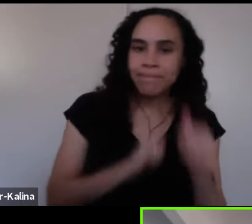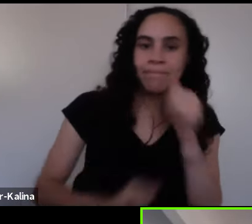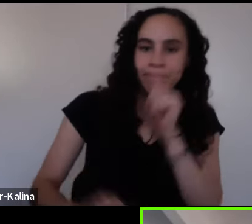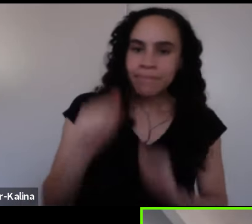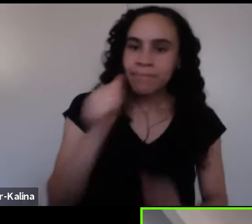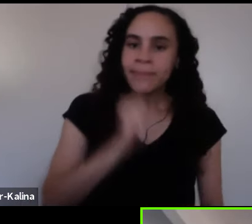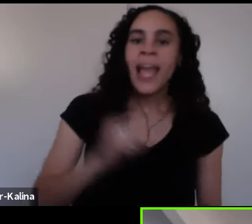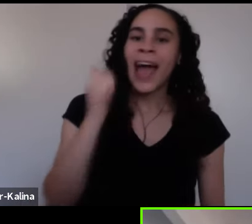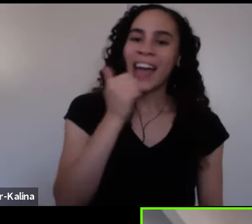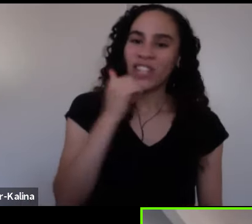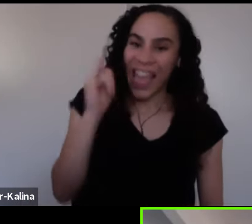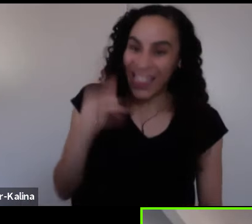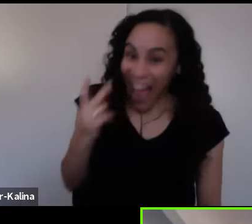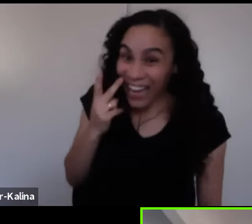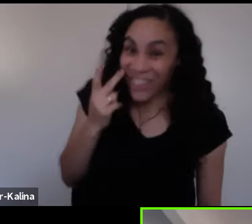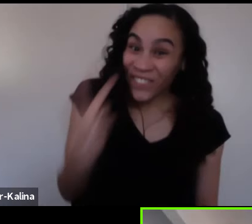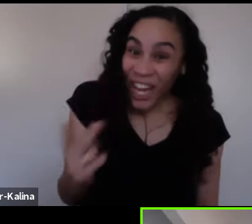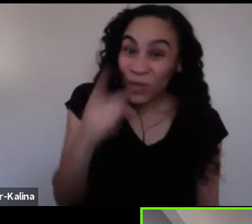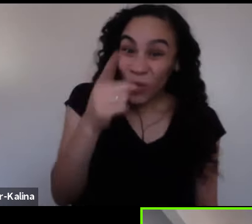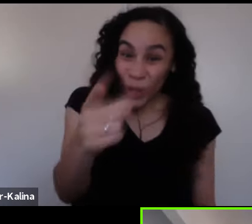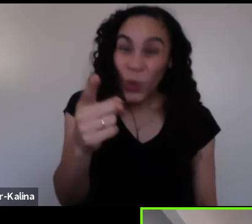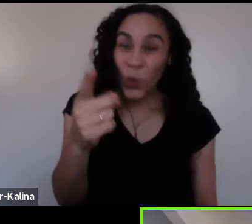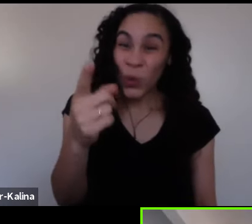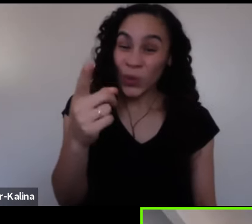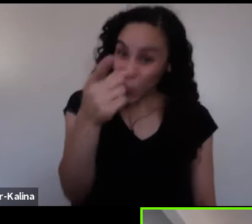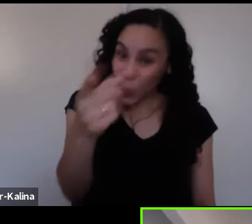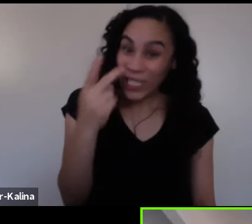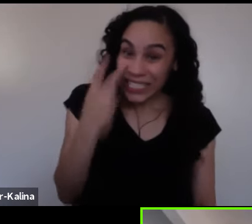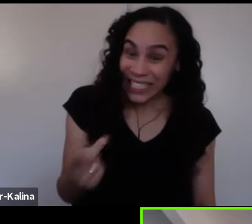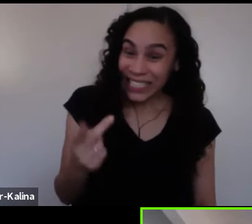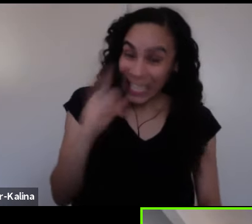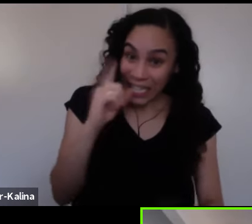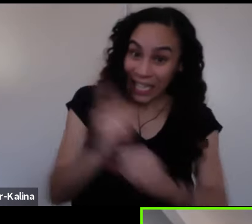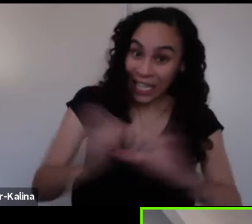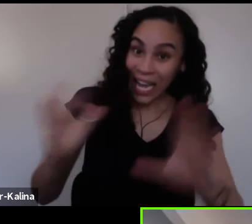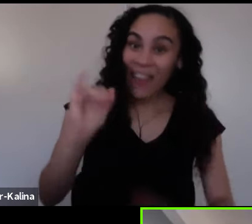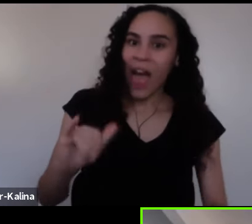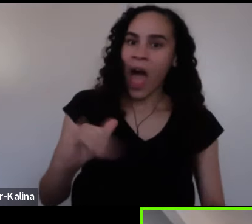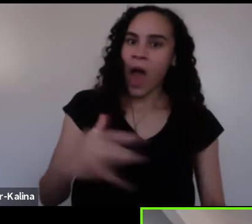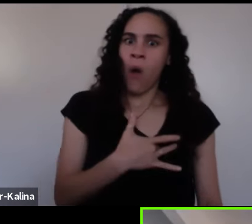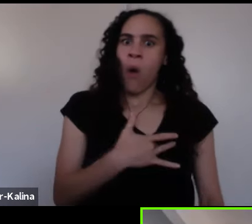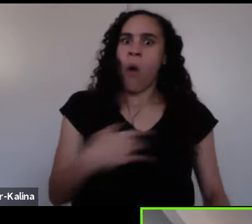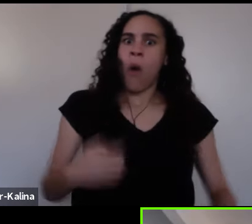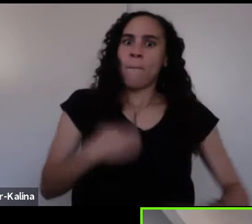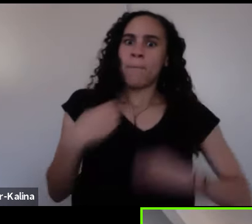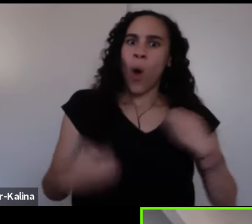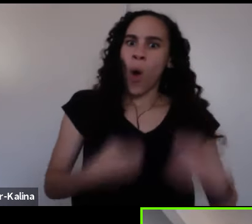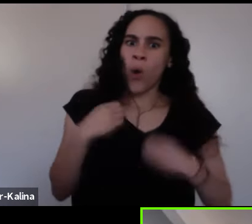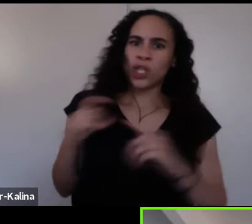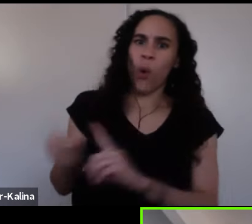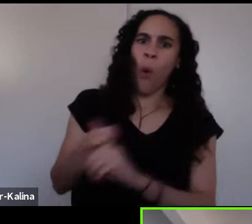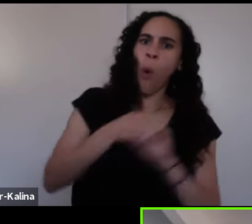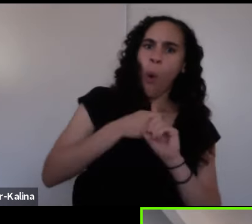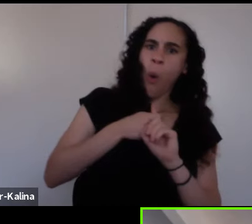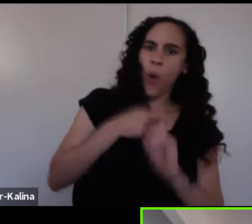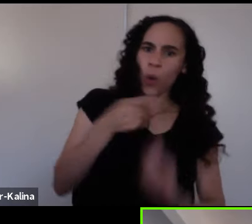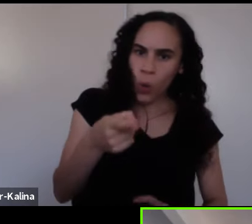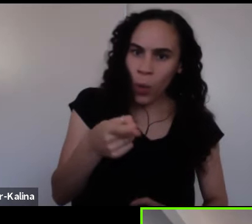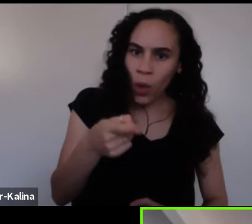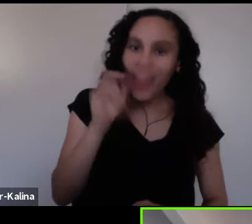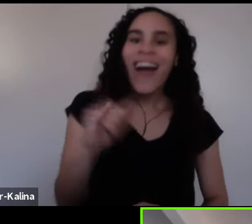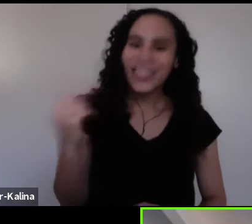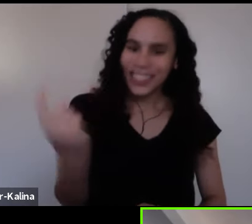that visual that you see, that emotion that it invoked in you, is something that we have with